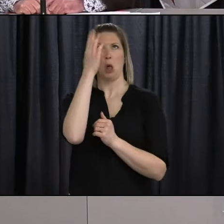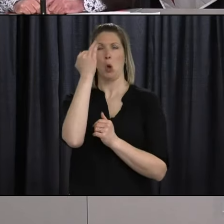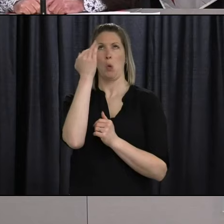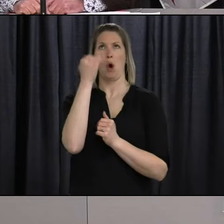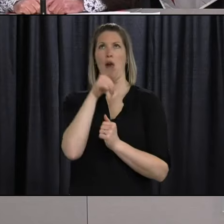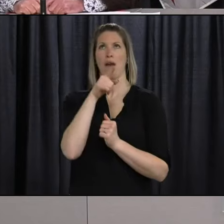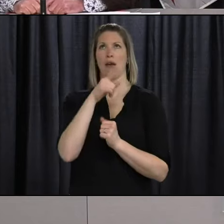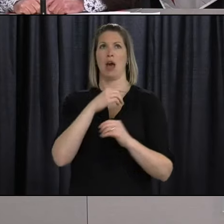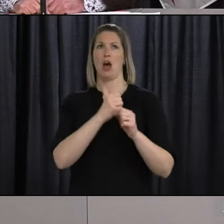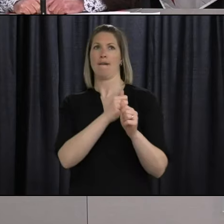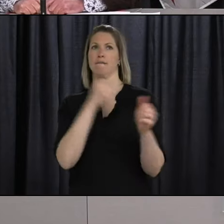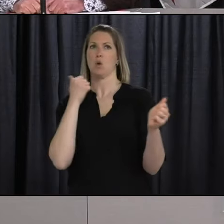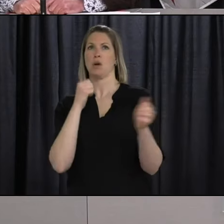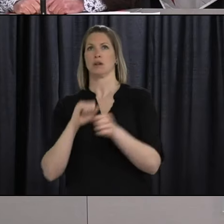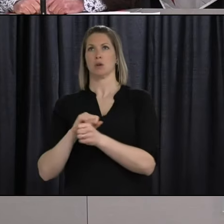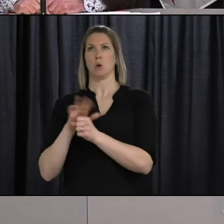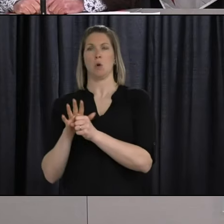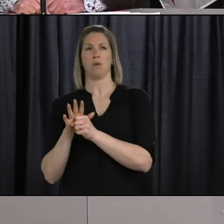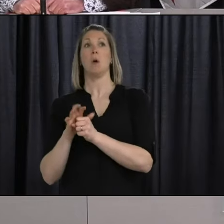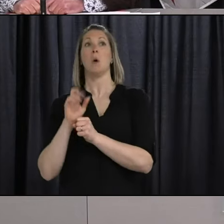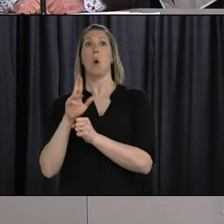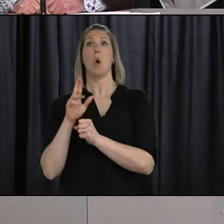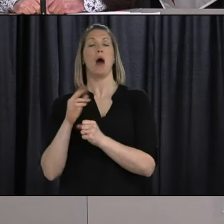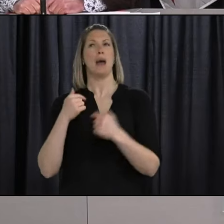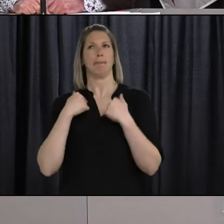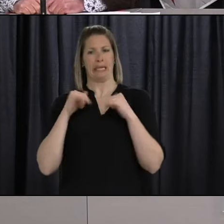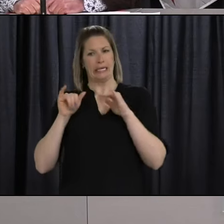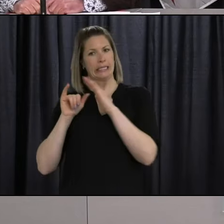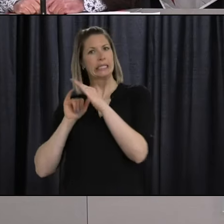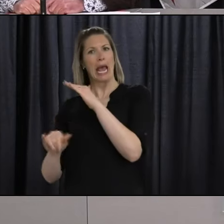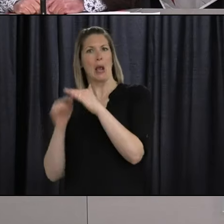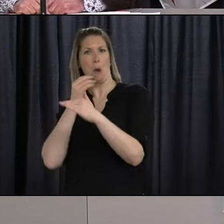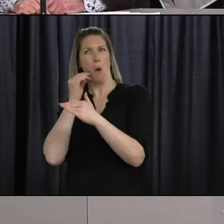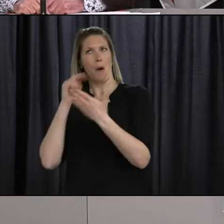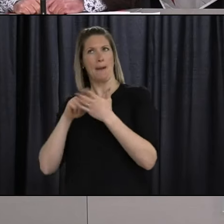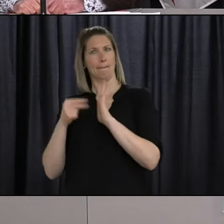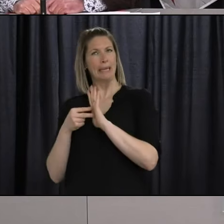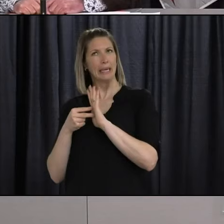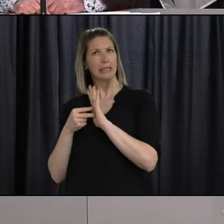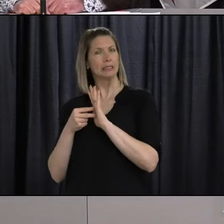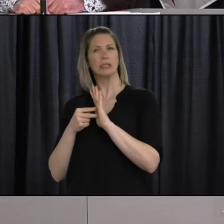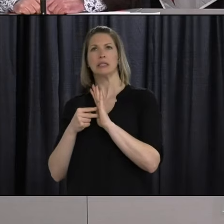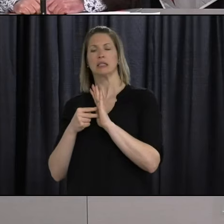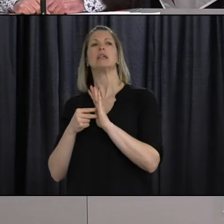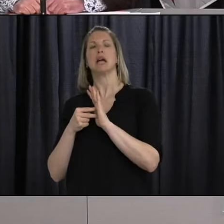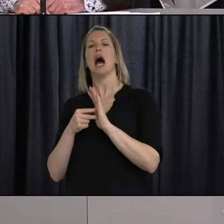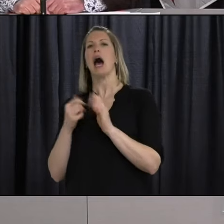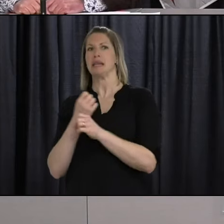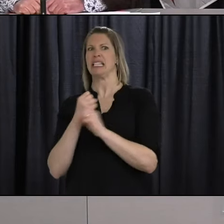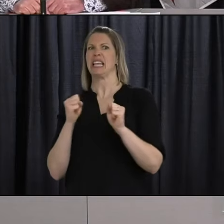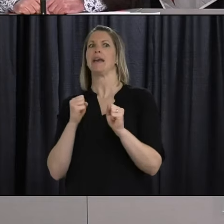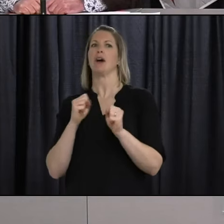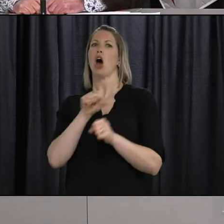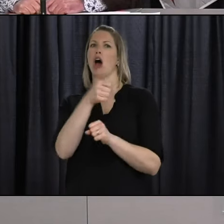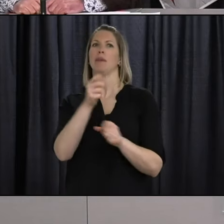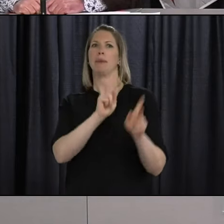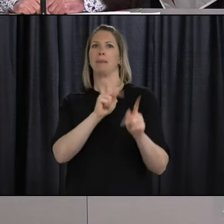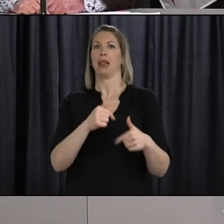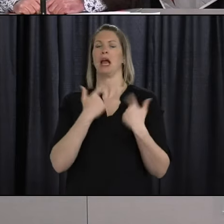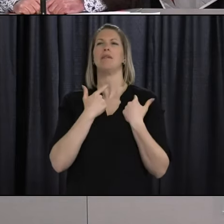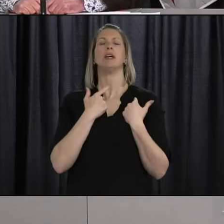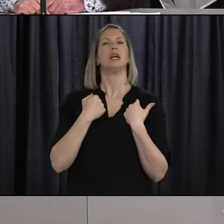they're participating in what they're being asked to do. Do you have a message for people who might be in that situation in